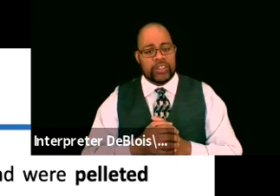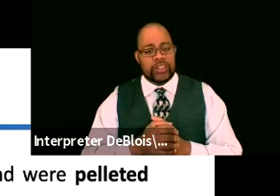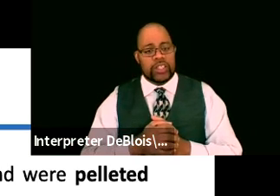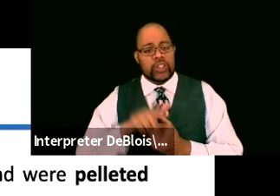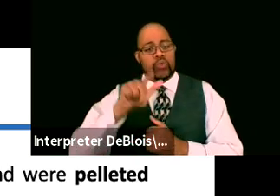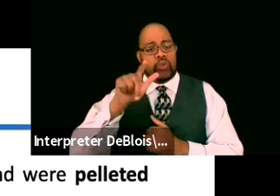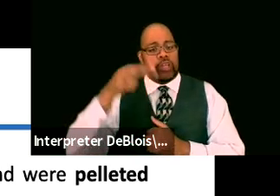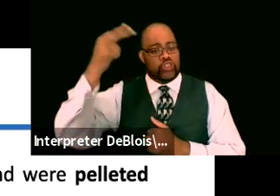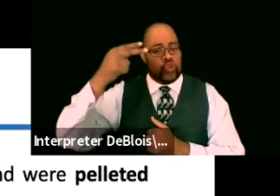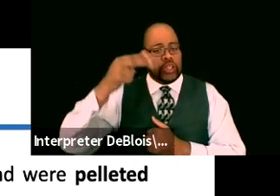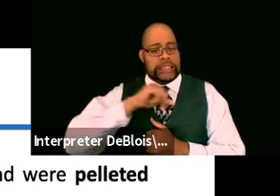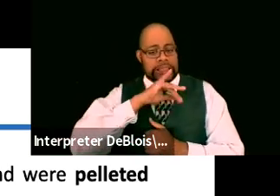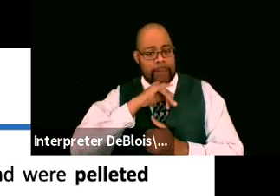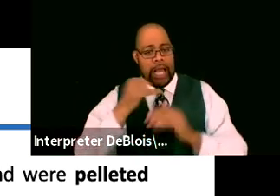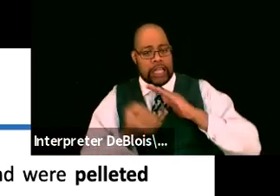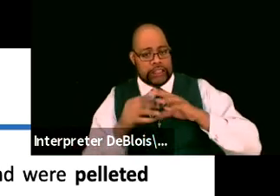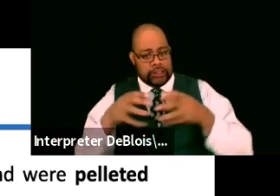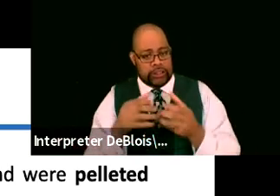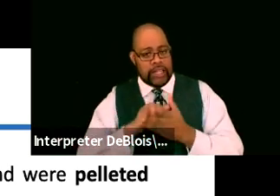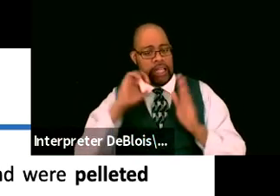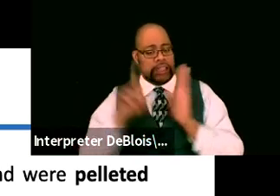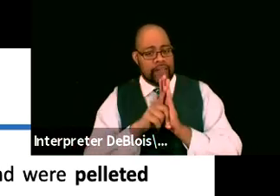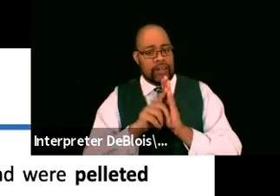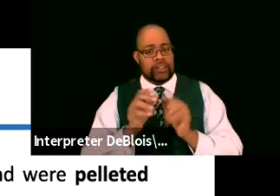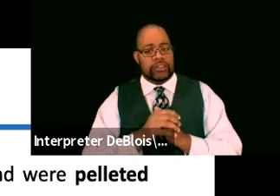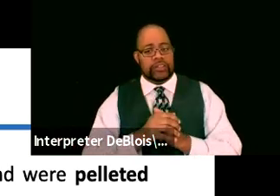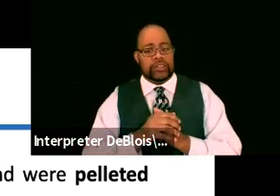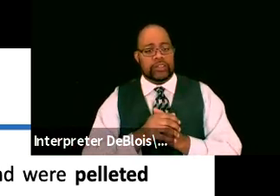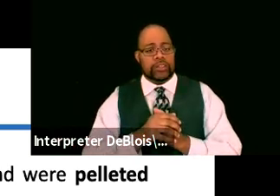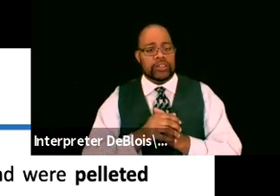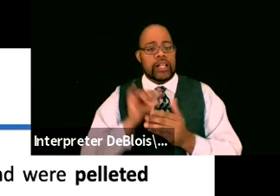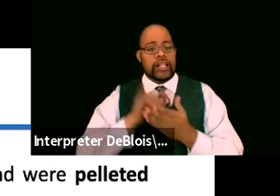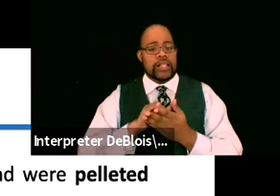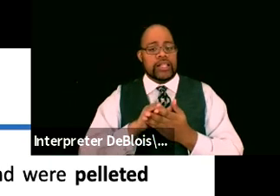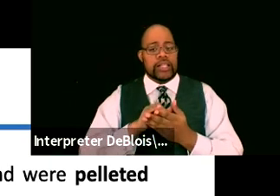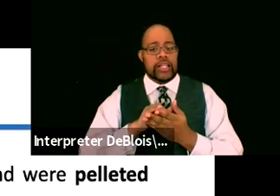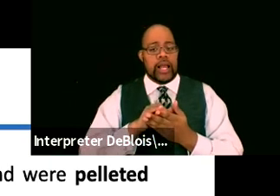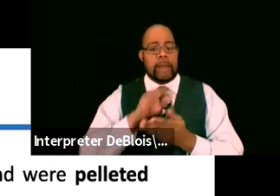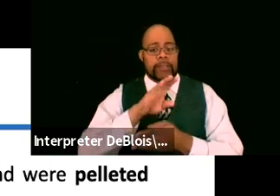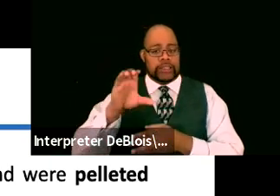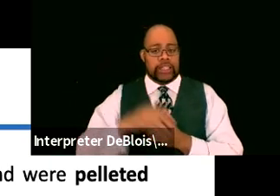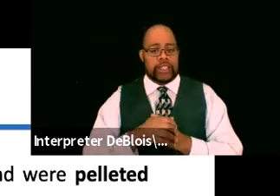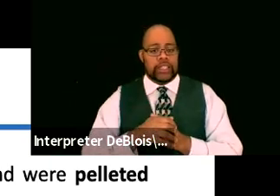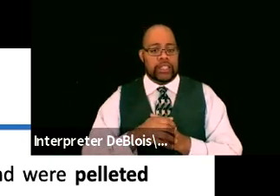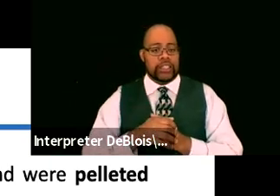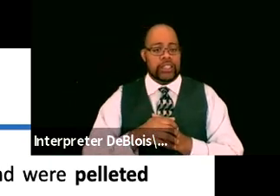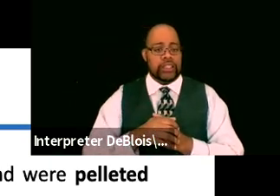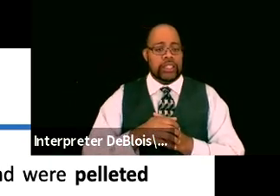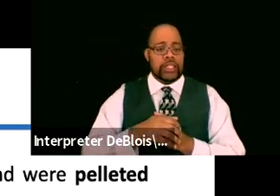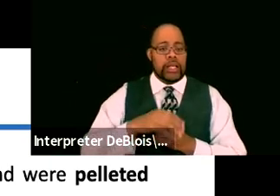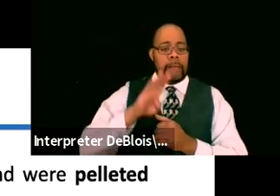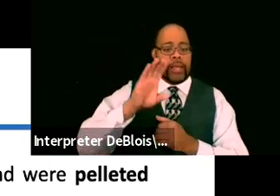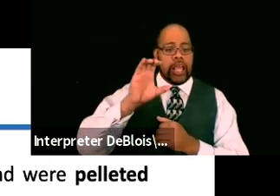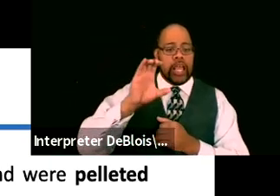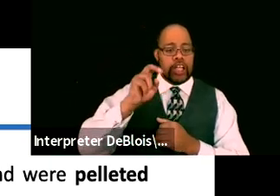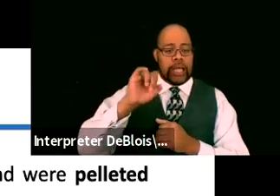23 historical contaminant isolates that had been identified by MLST as Burkholderia lata, Burkholderia contaminans, and 6